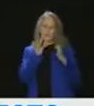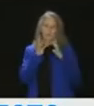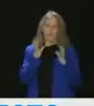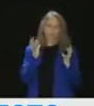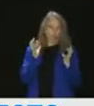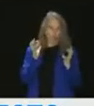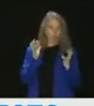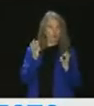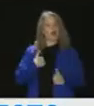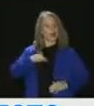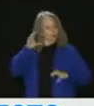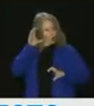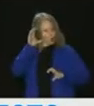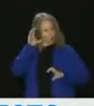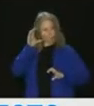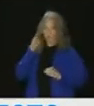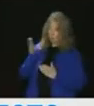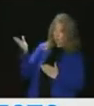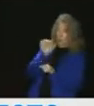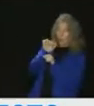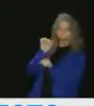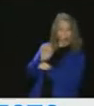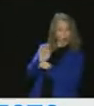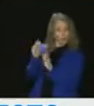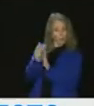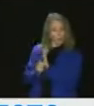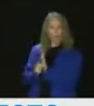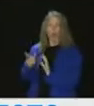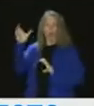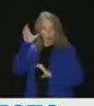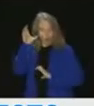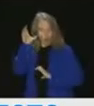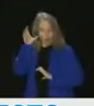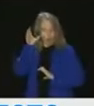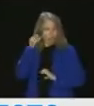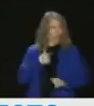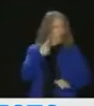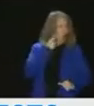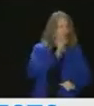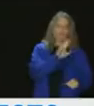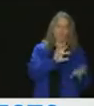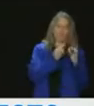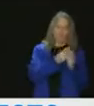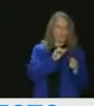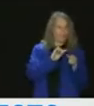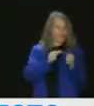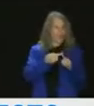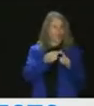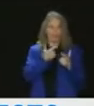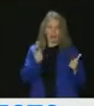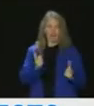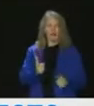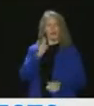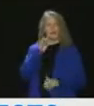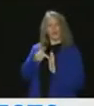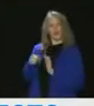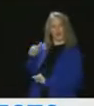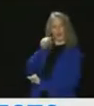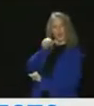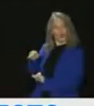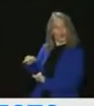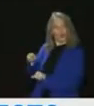communities. We all hear it from friends and family. From people like Lori from here in Ontario, who wrote